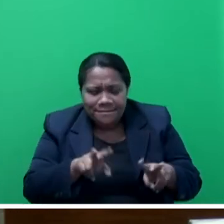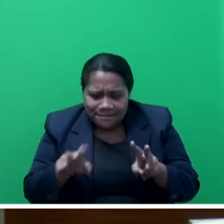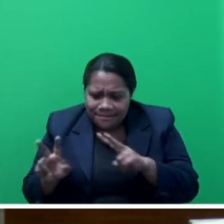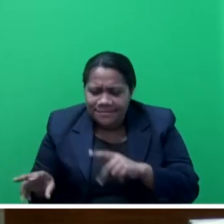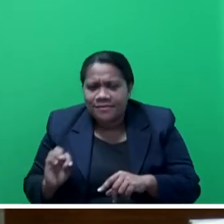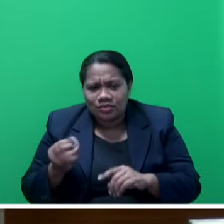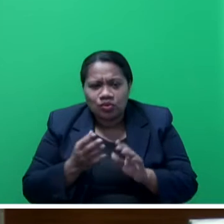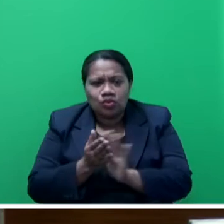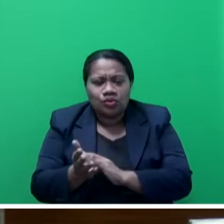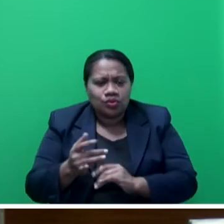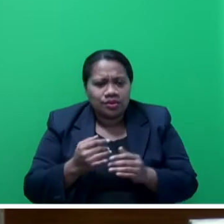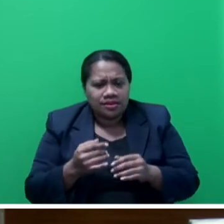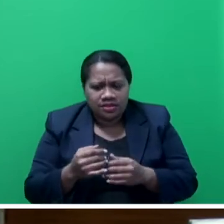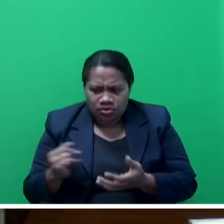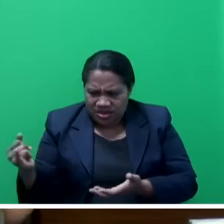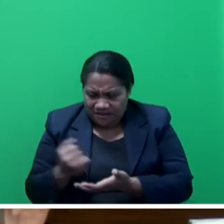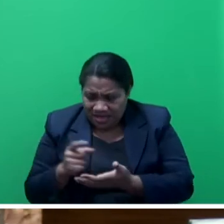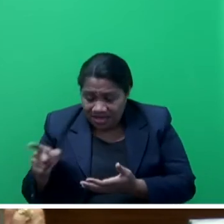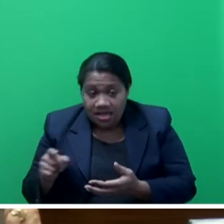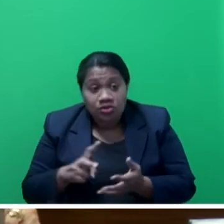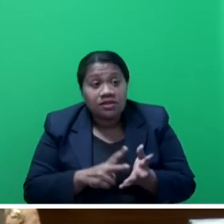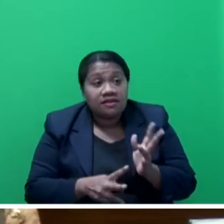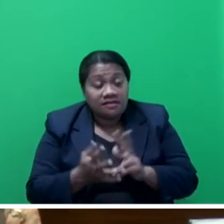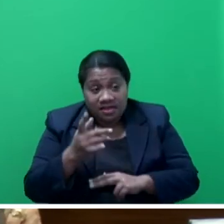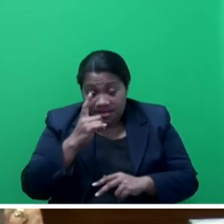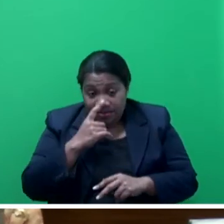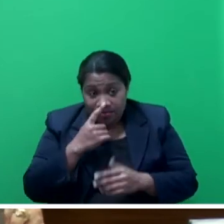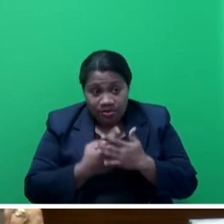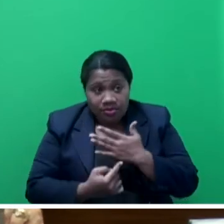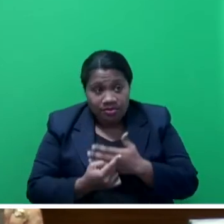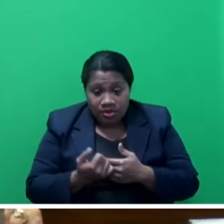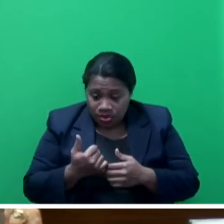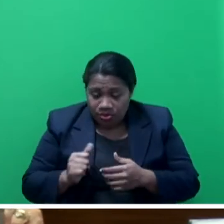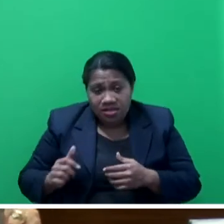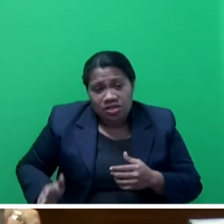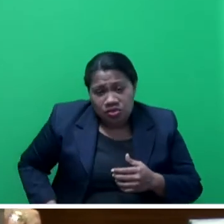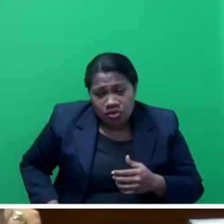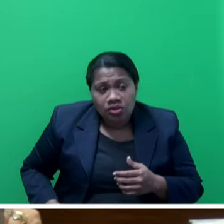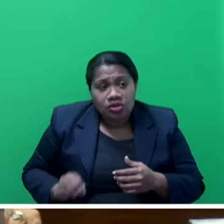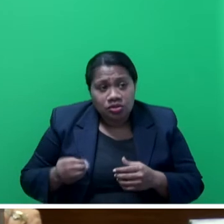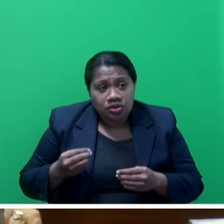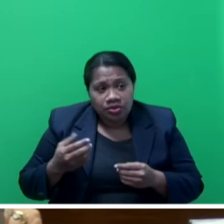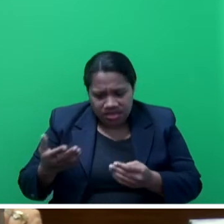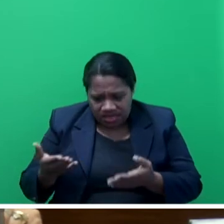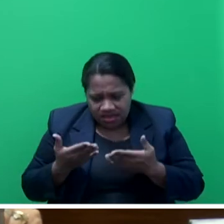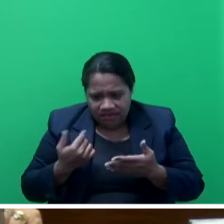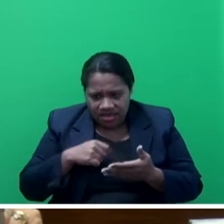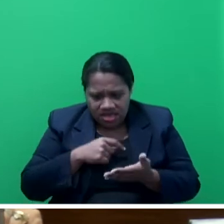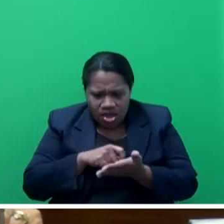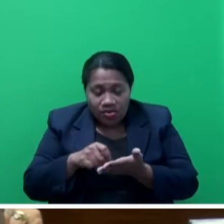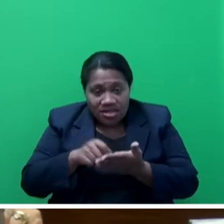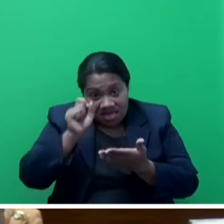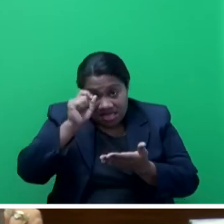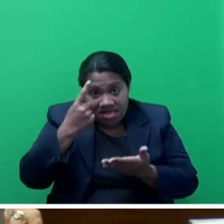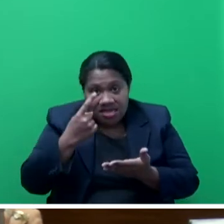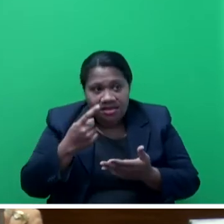investing, but the villages are mutilating the dogs and using for catching. So they gave a written understanding. I said that we don't want to be